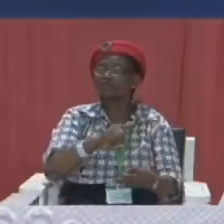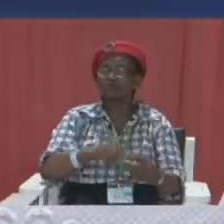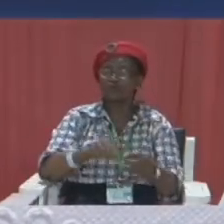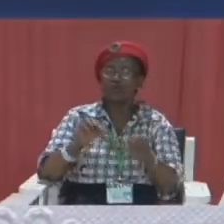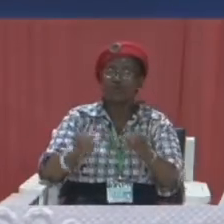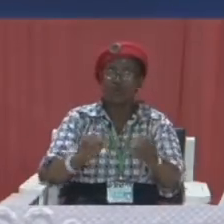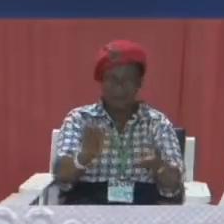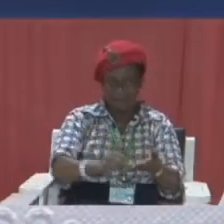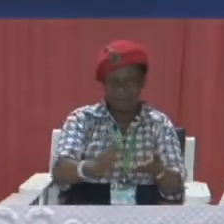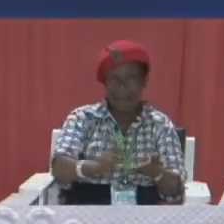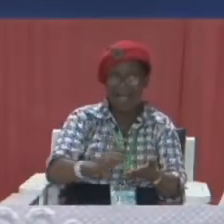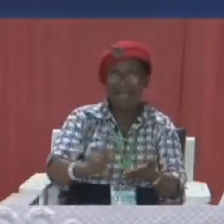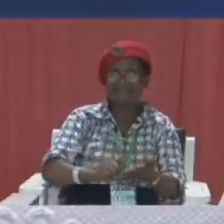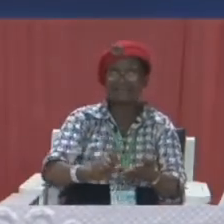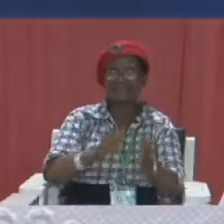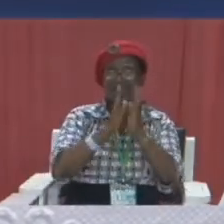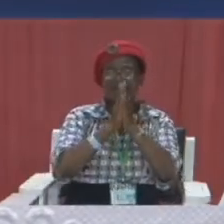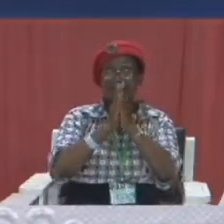number 2.